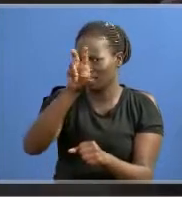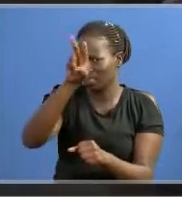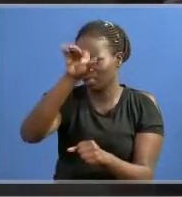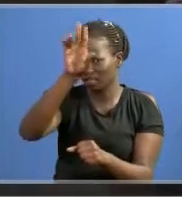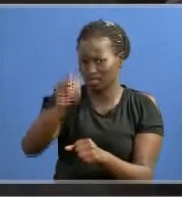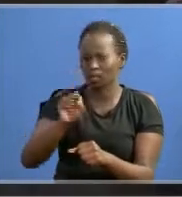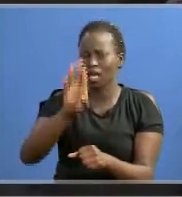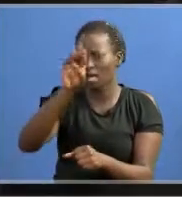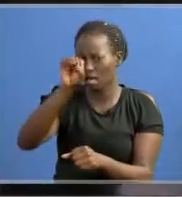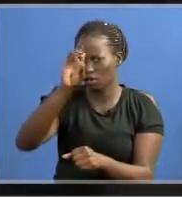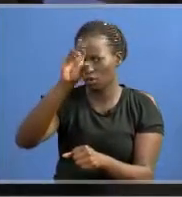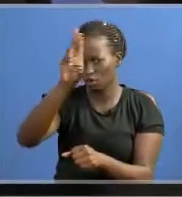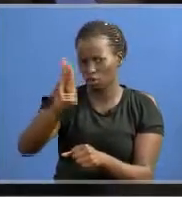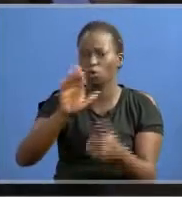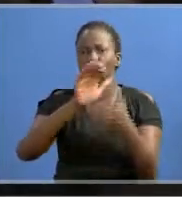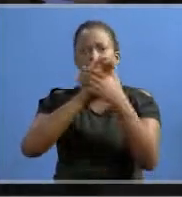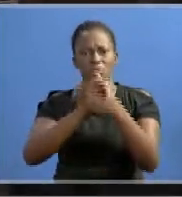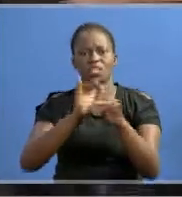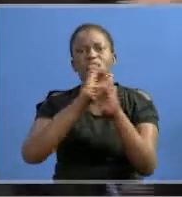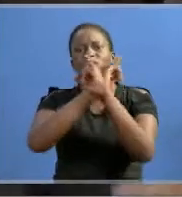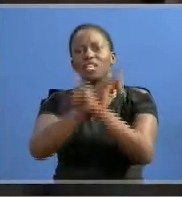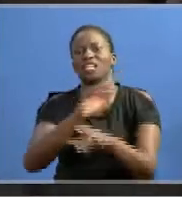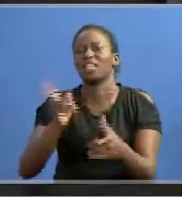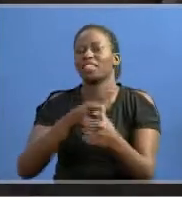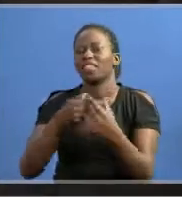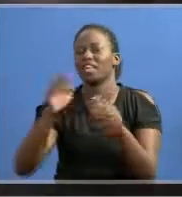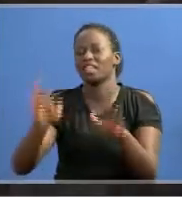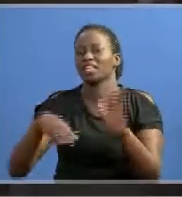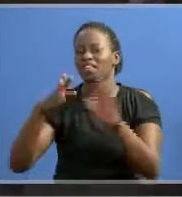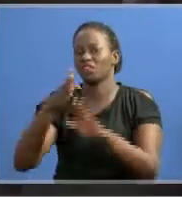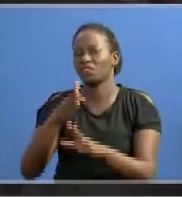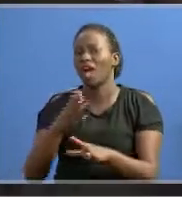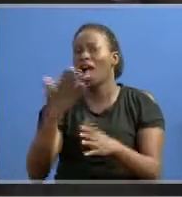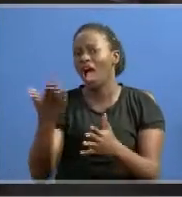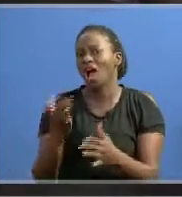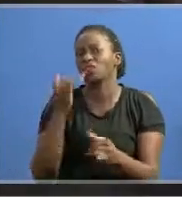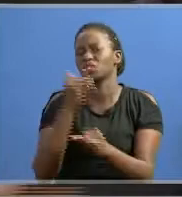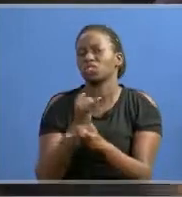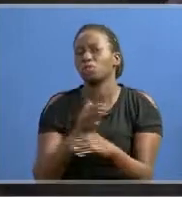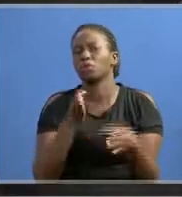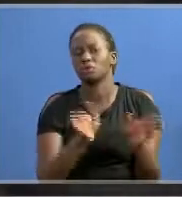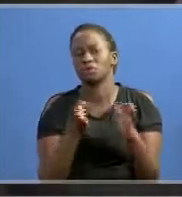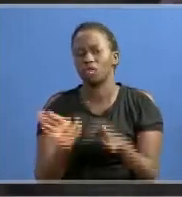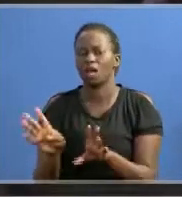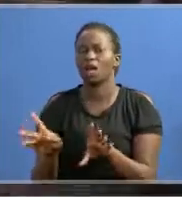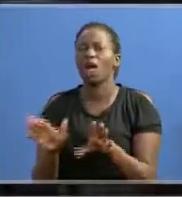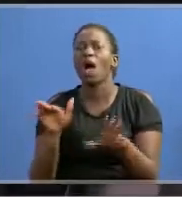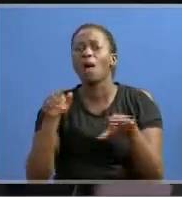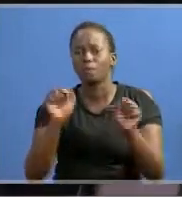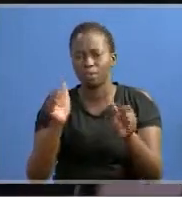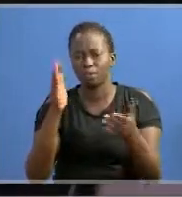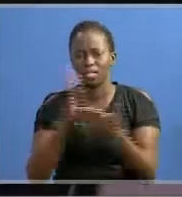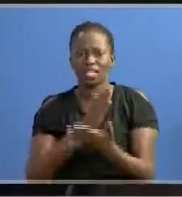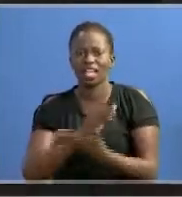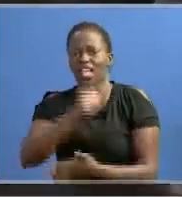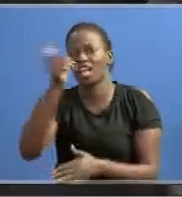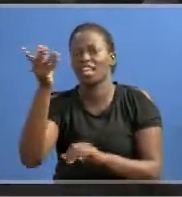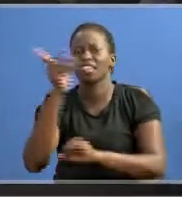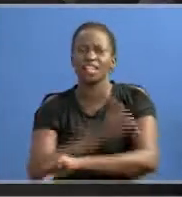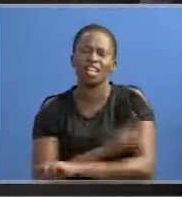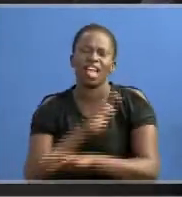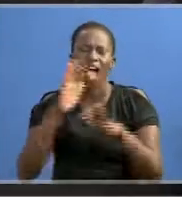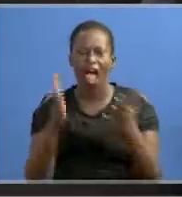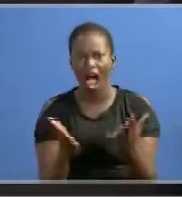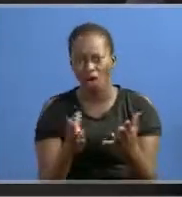signed an MOU with Jubilee Insurance the other day, telling them they are going to get millions of opportunities in the boda-boda sector. The other day they signed with the